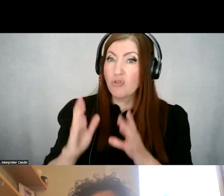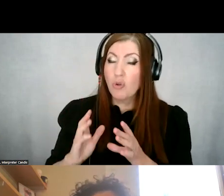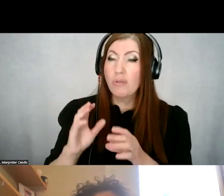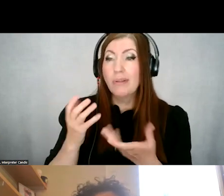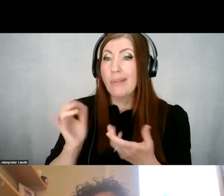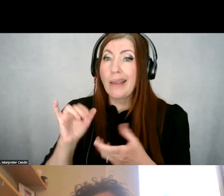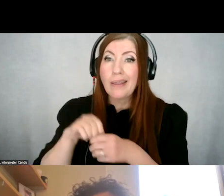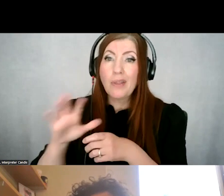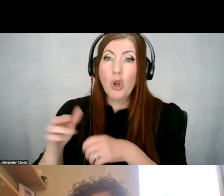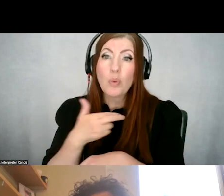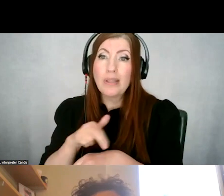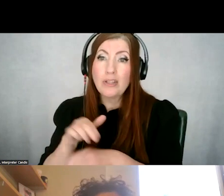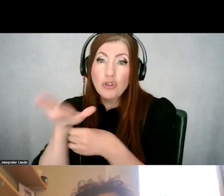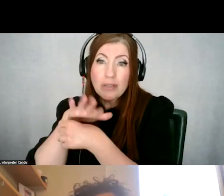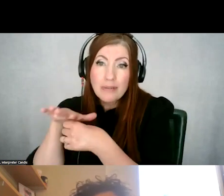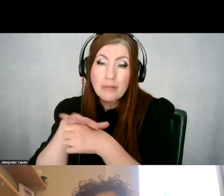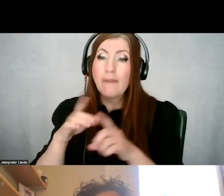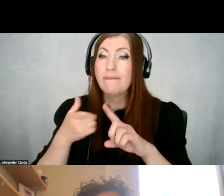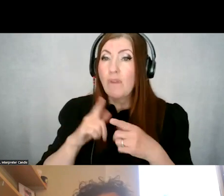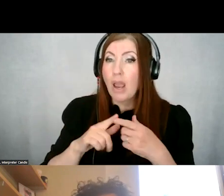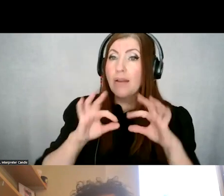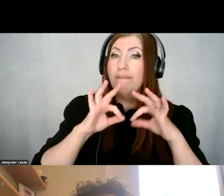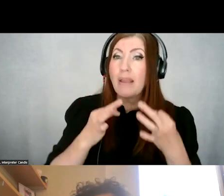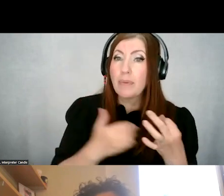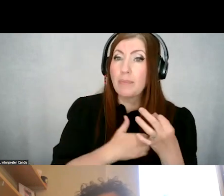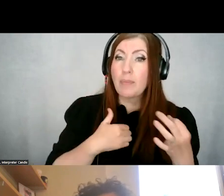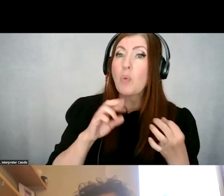network, a friend or family member, or a crisis line other than